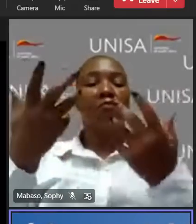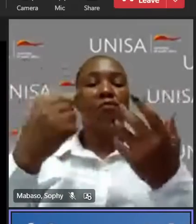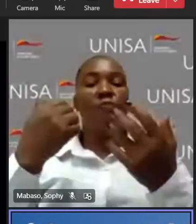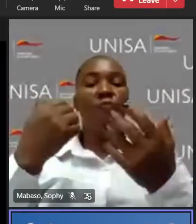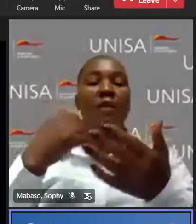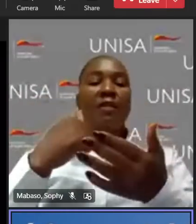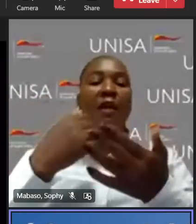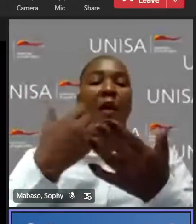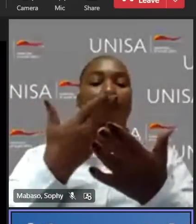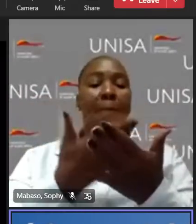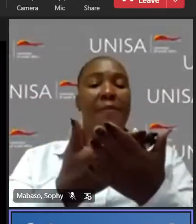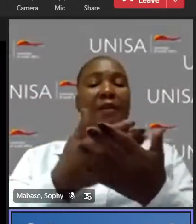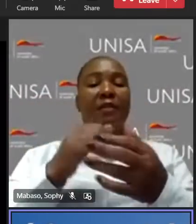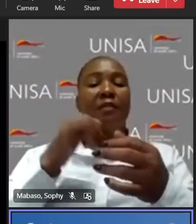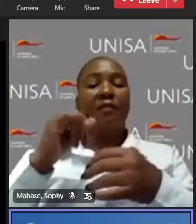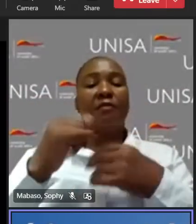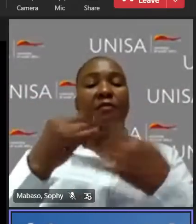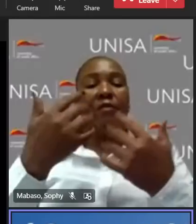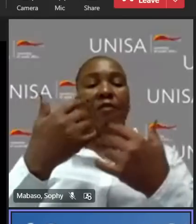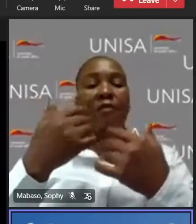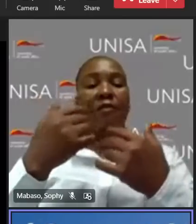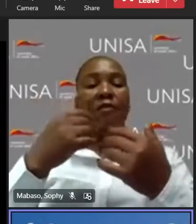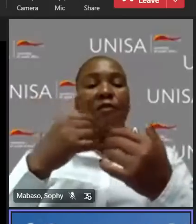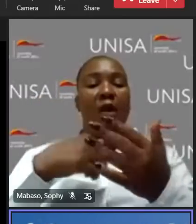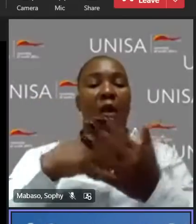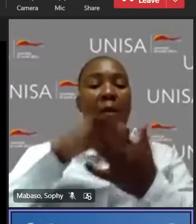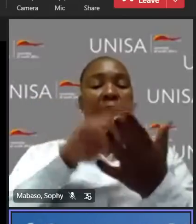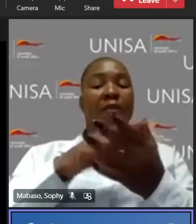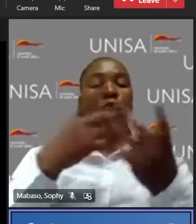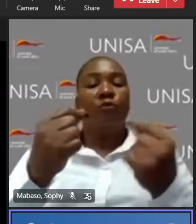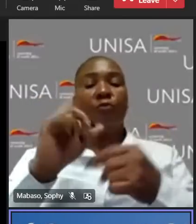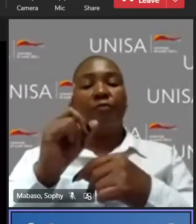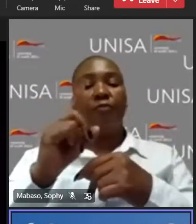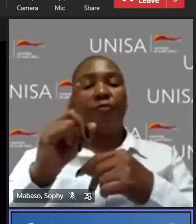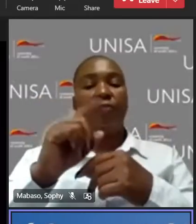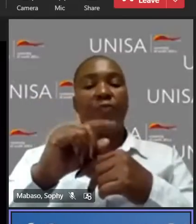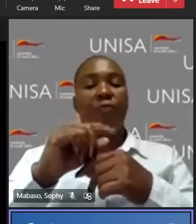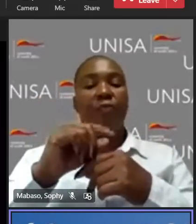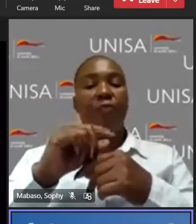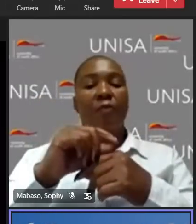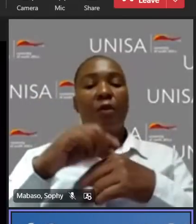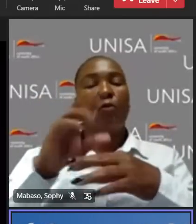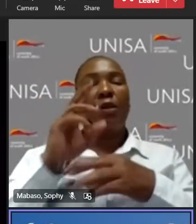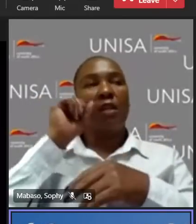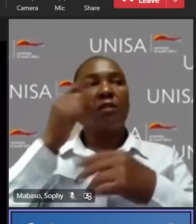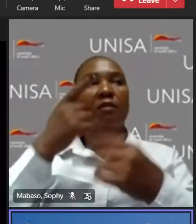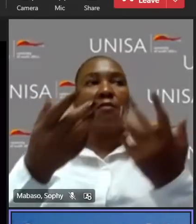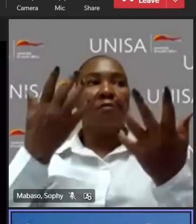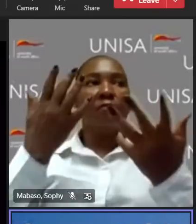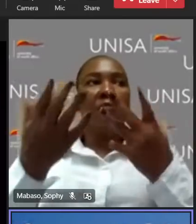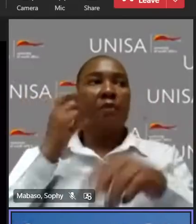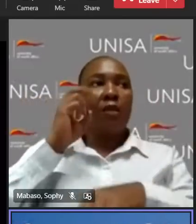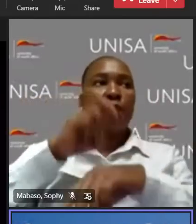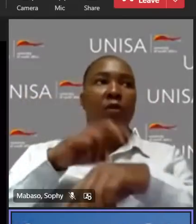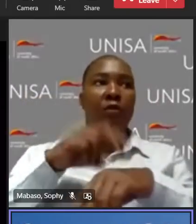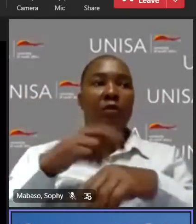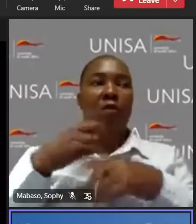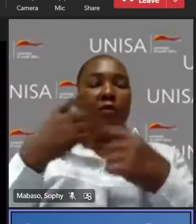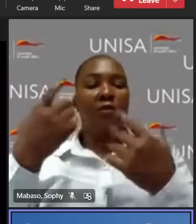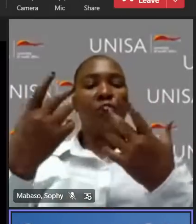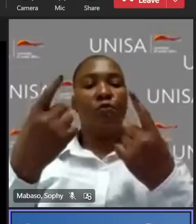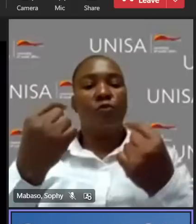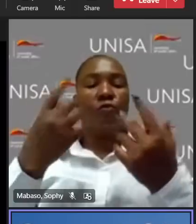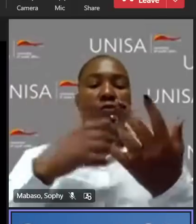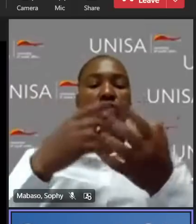applications, we are on the vetting stage. You will understand that the requirement to also